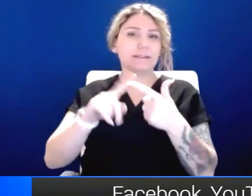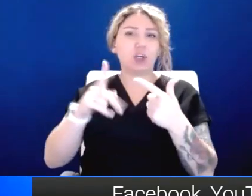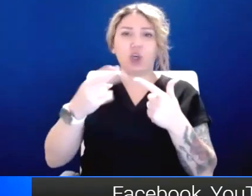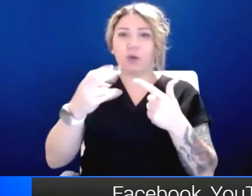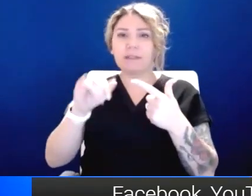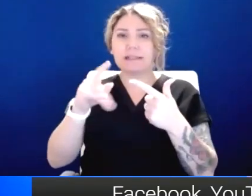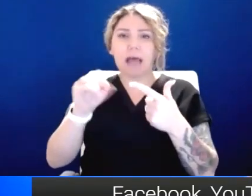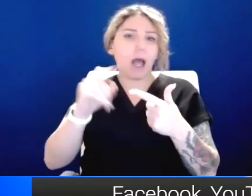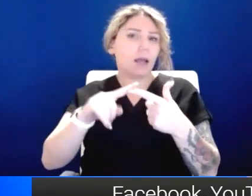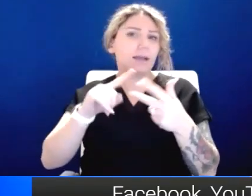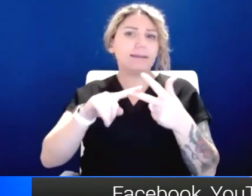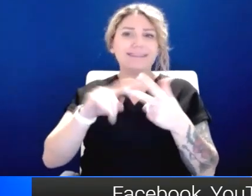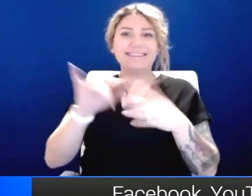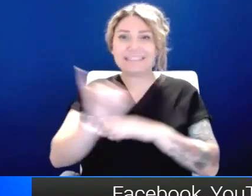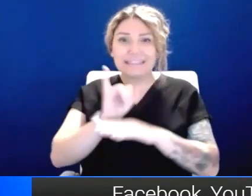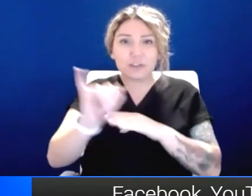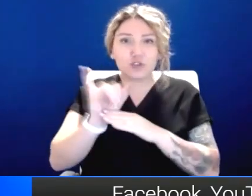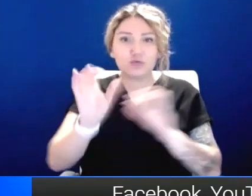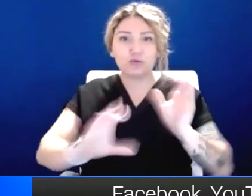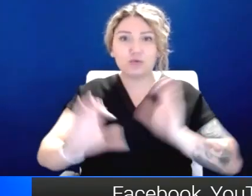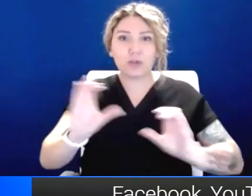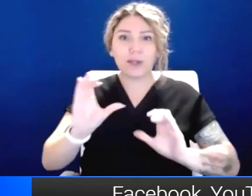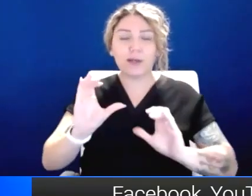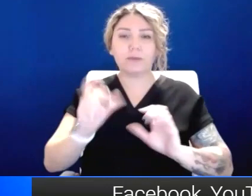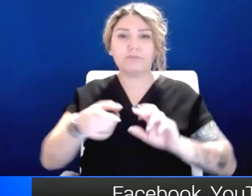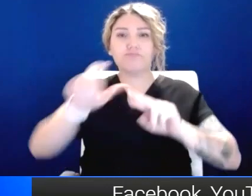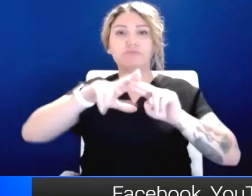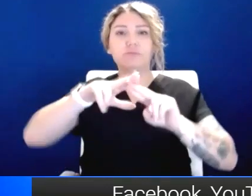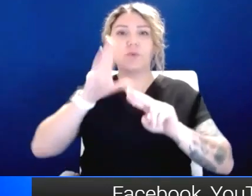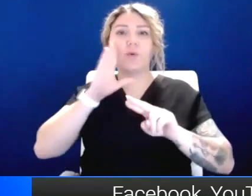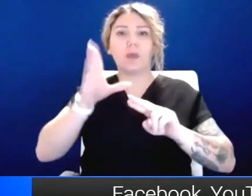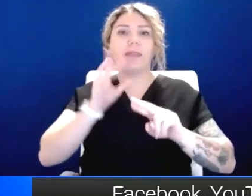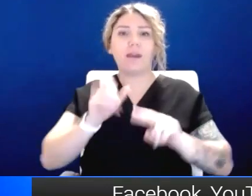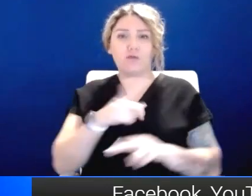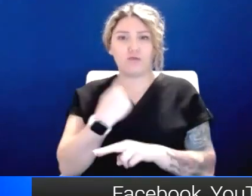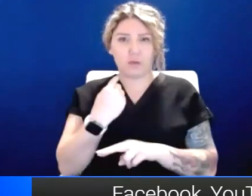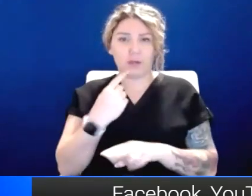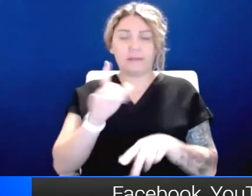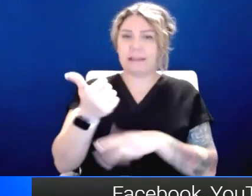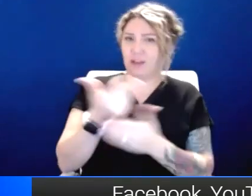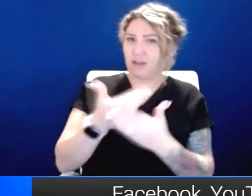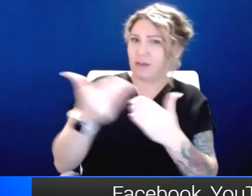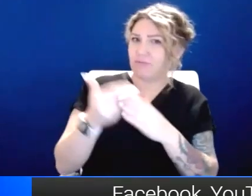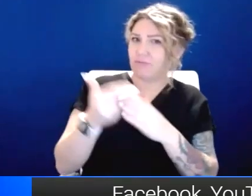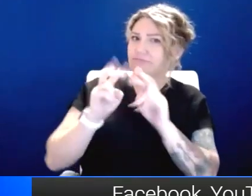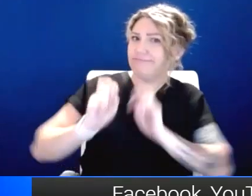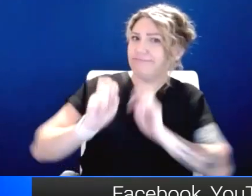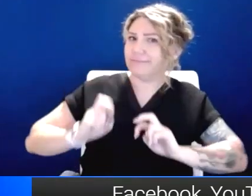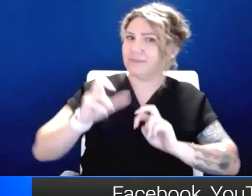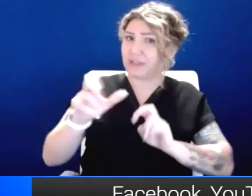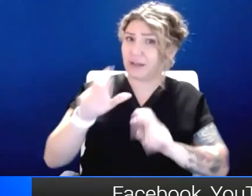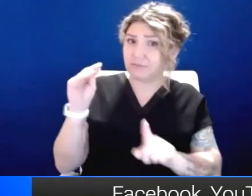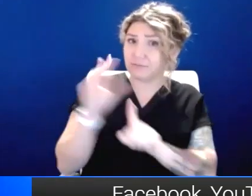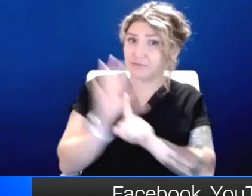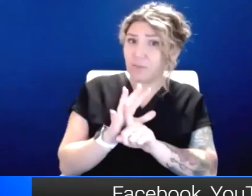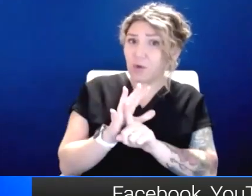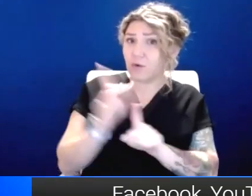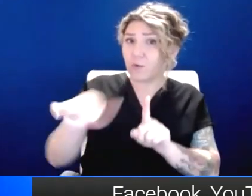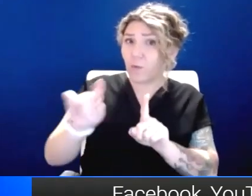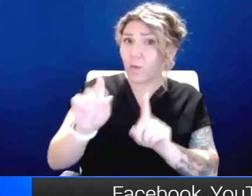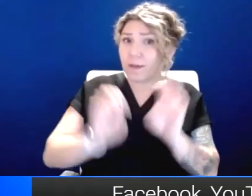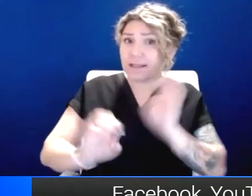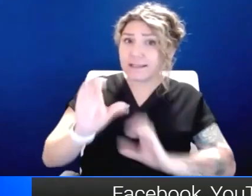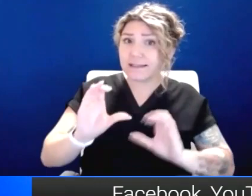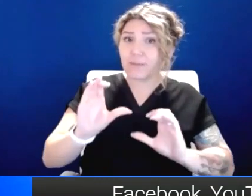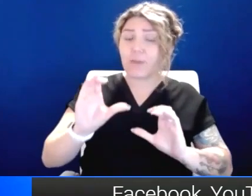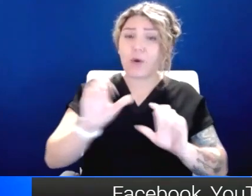them also increase the risk of Parkinson's disease. So that's another factor we look at. Have they been exposed to chemicals? Because that can also